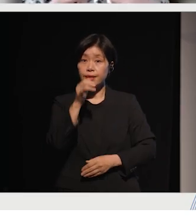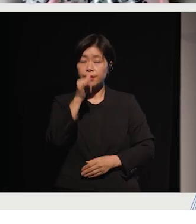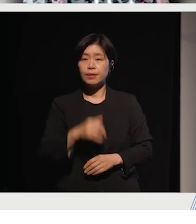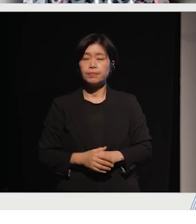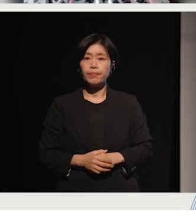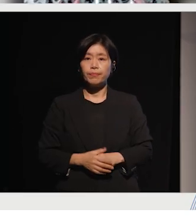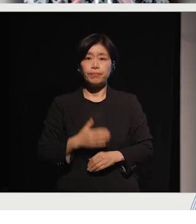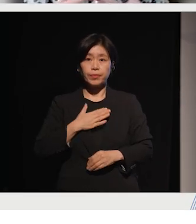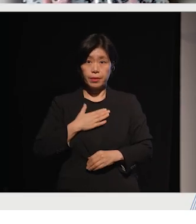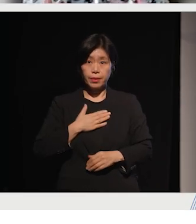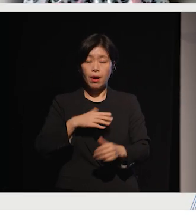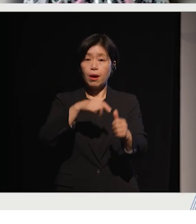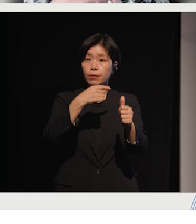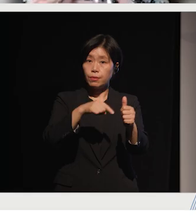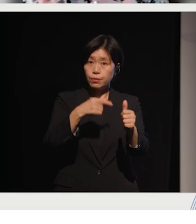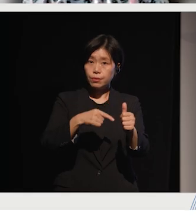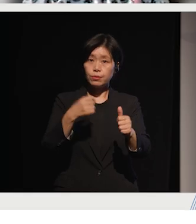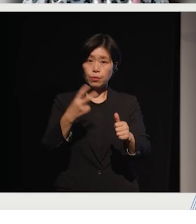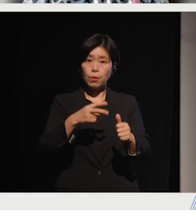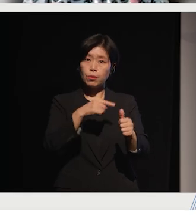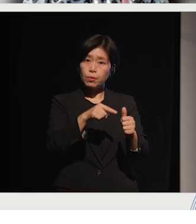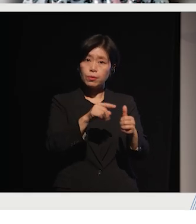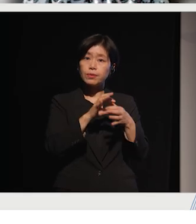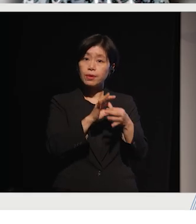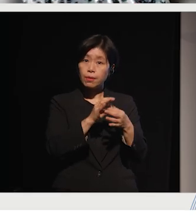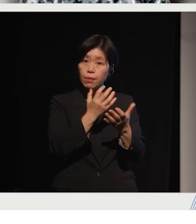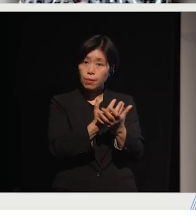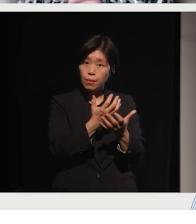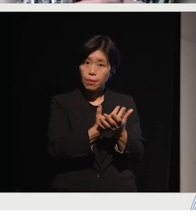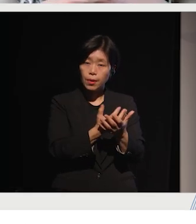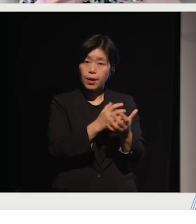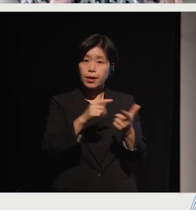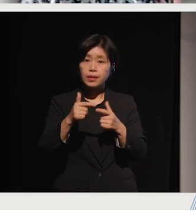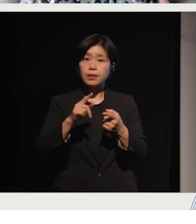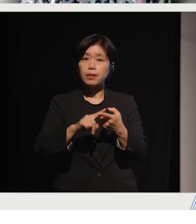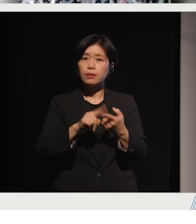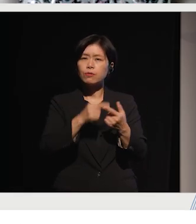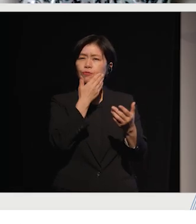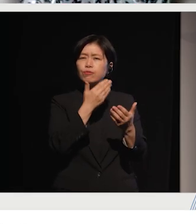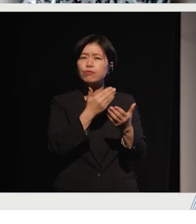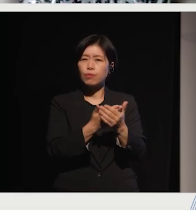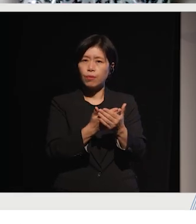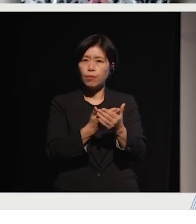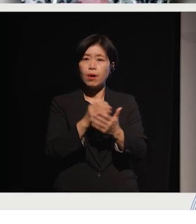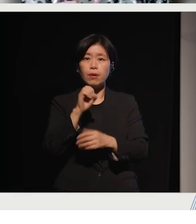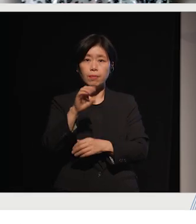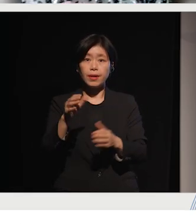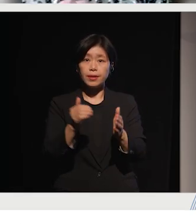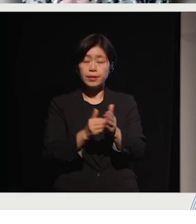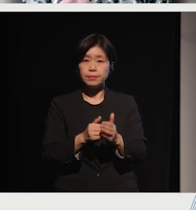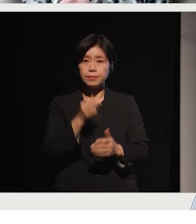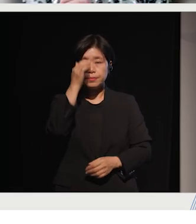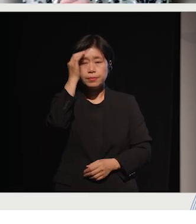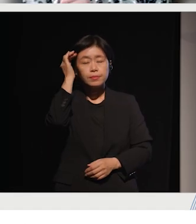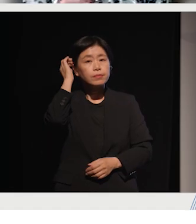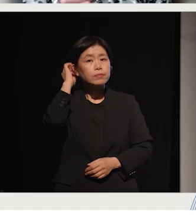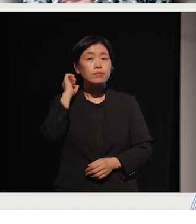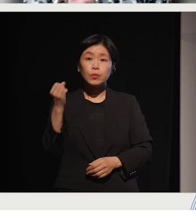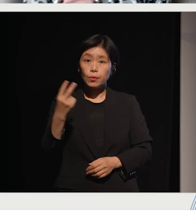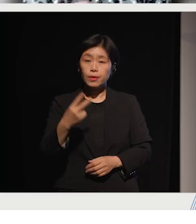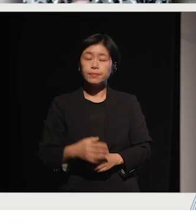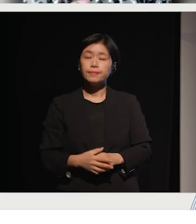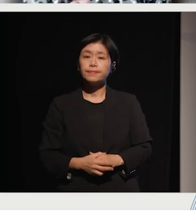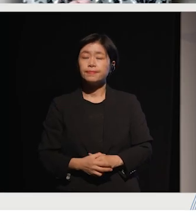training, education, resources, and documentation. We also review a lot